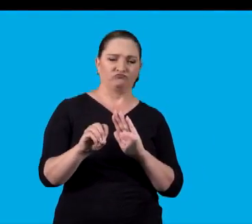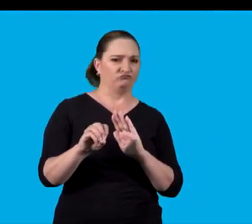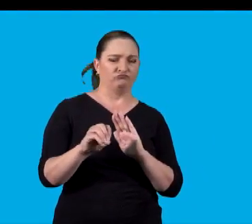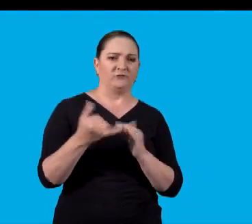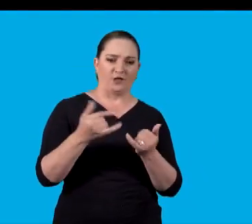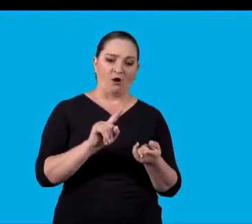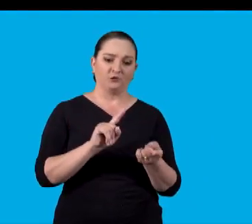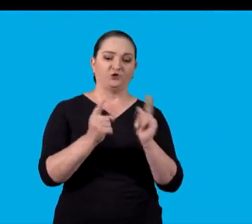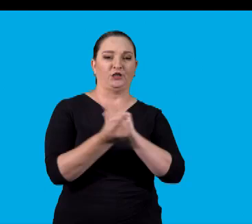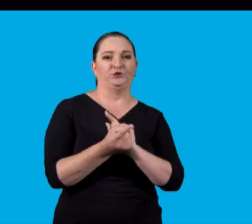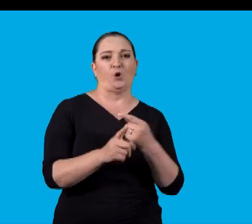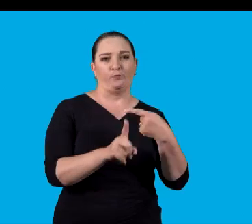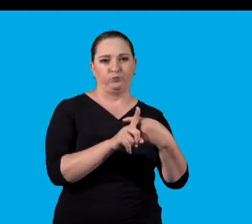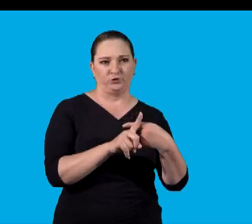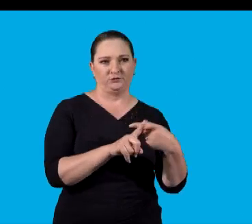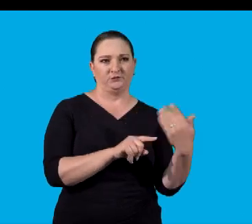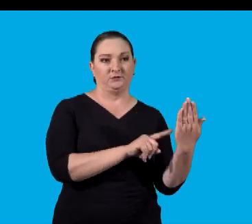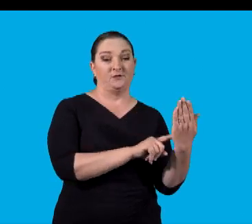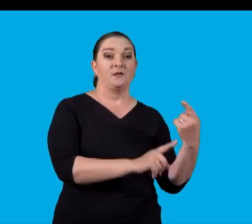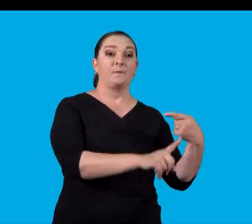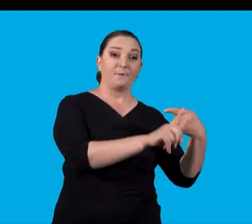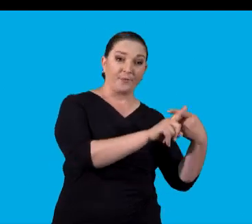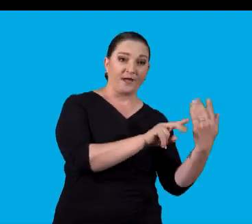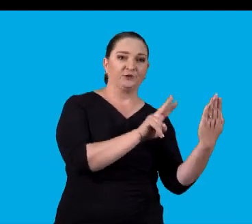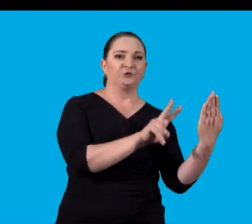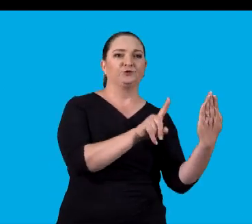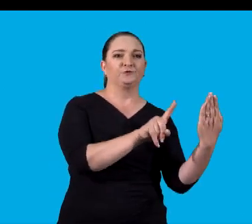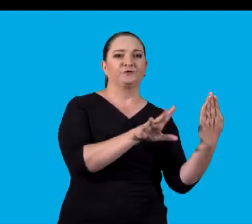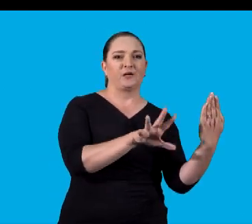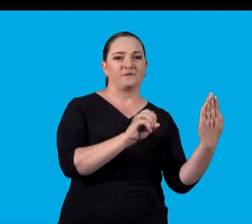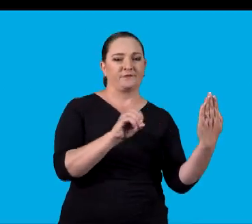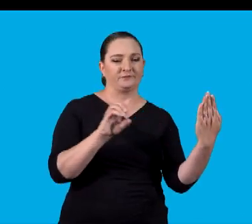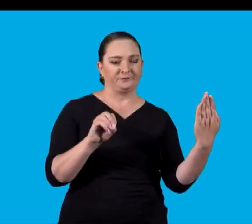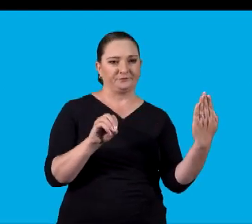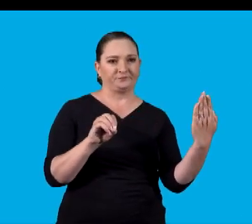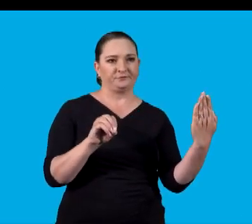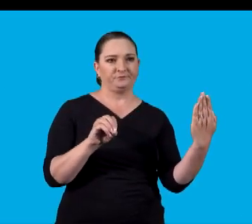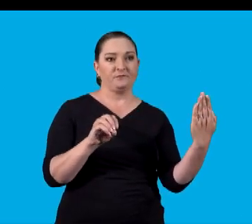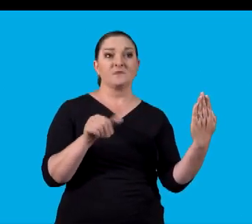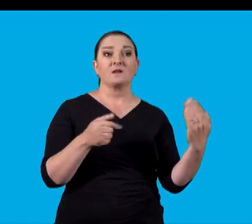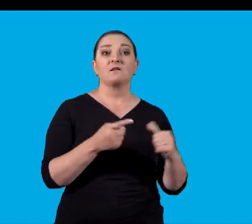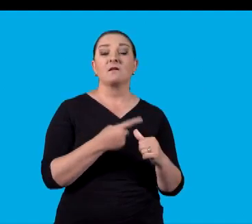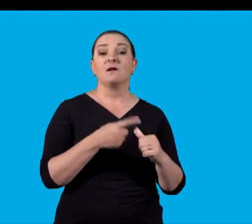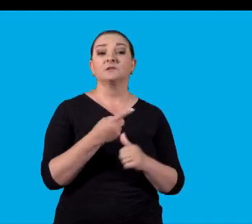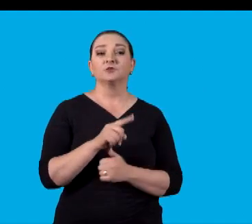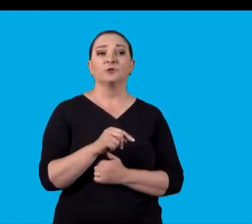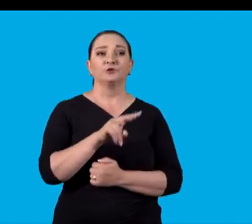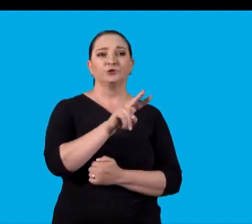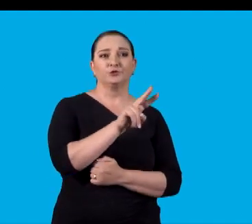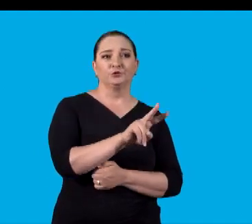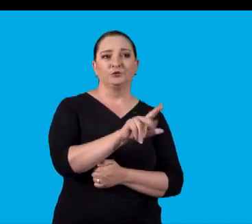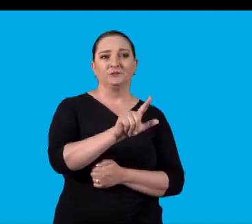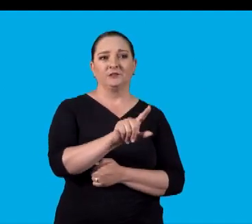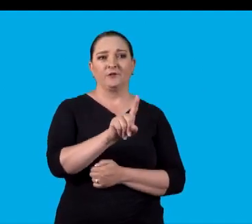it as a positive, plus 215,000, plus 215,000. And then we get